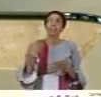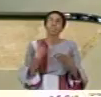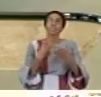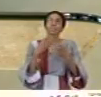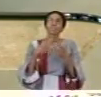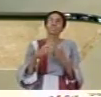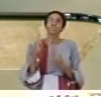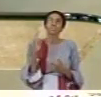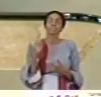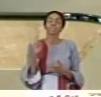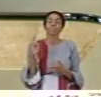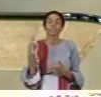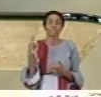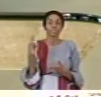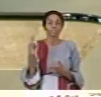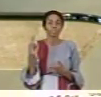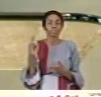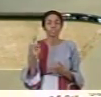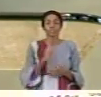thee, close to